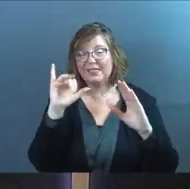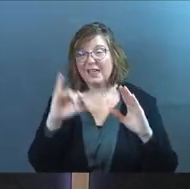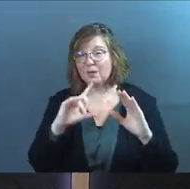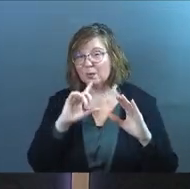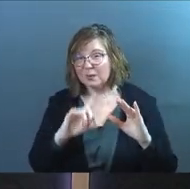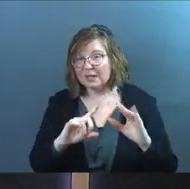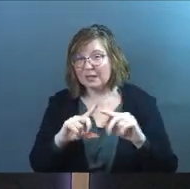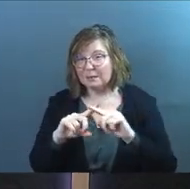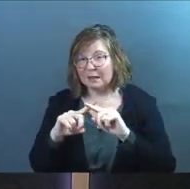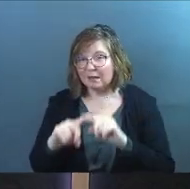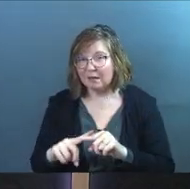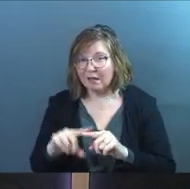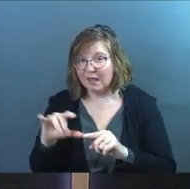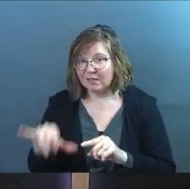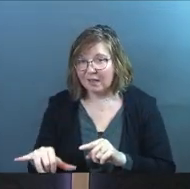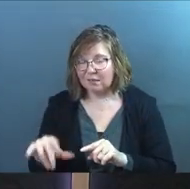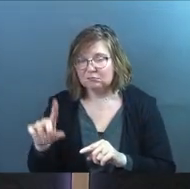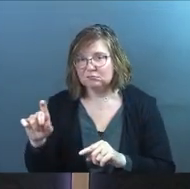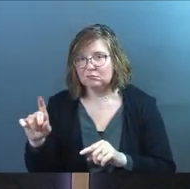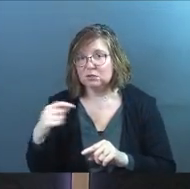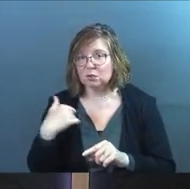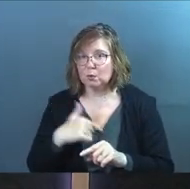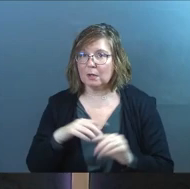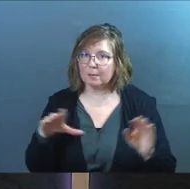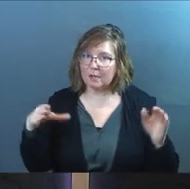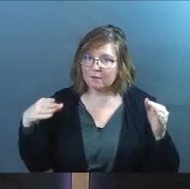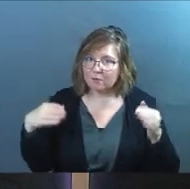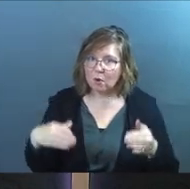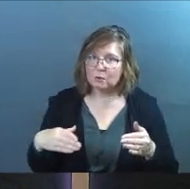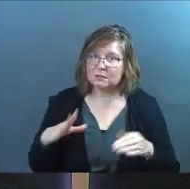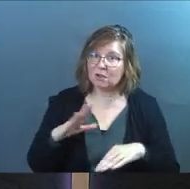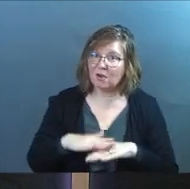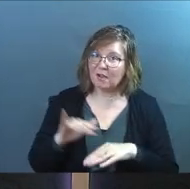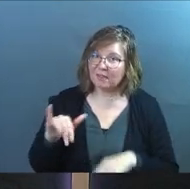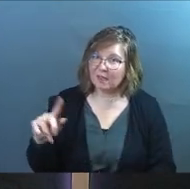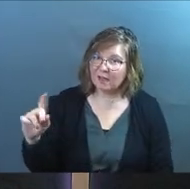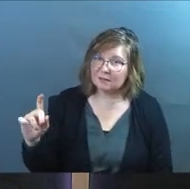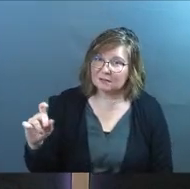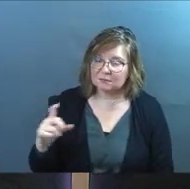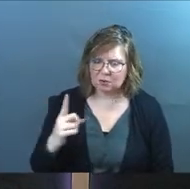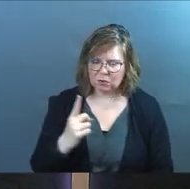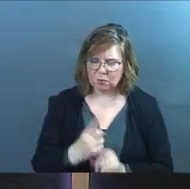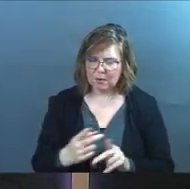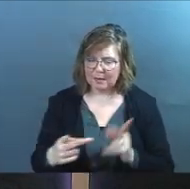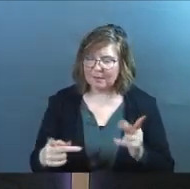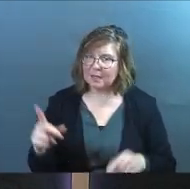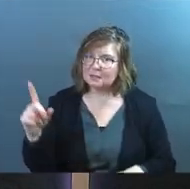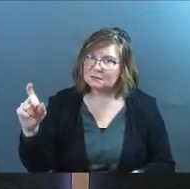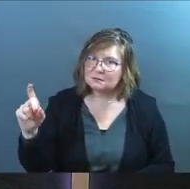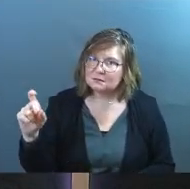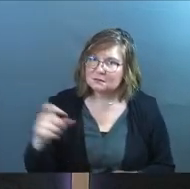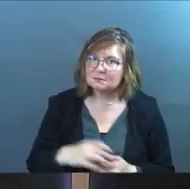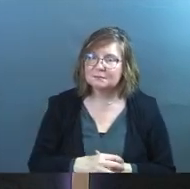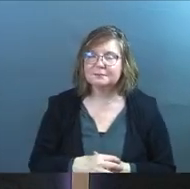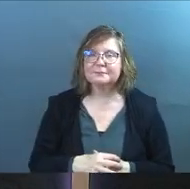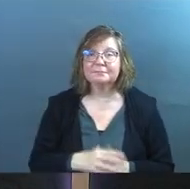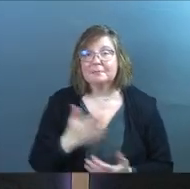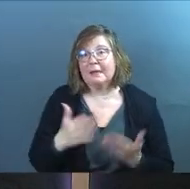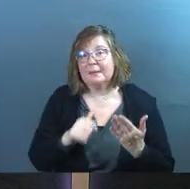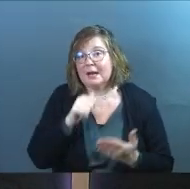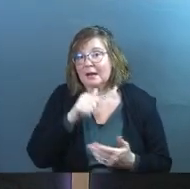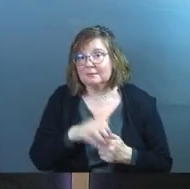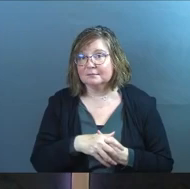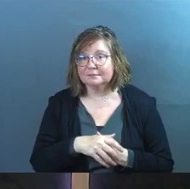be leaning on? Is that what we should be focusing on? Is it the right place? Maybe